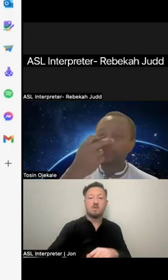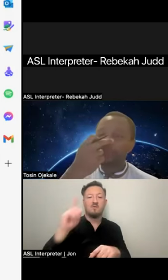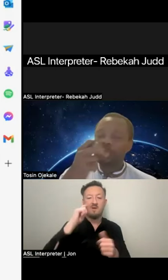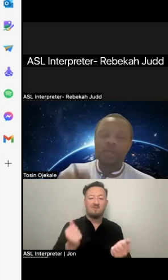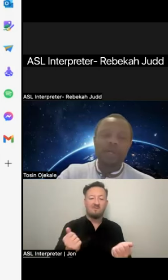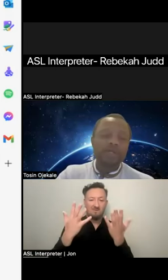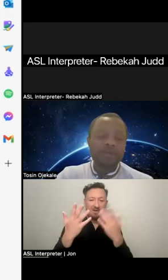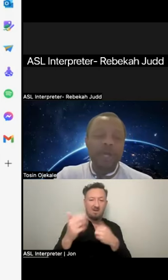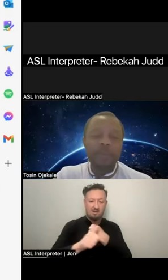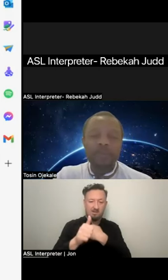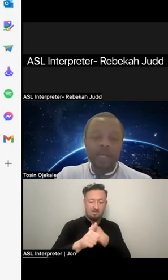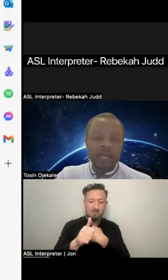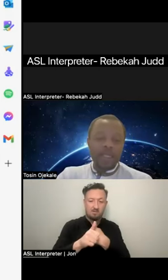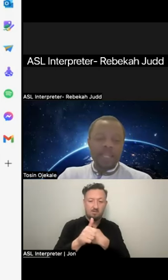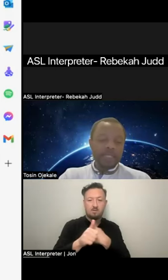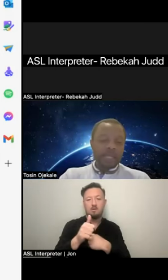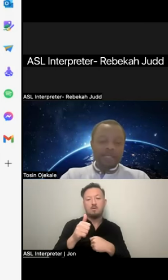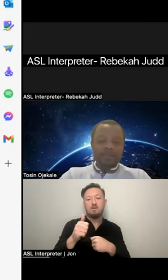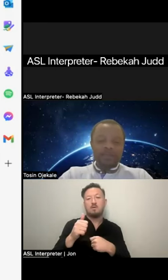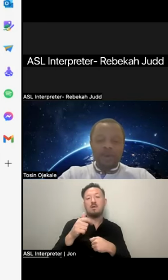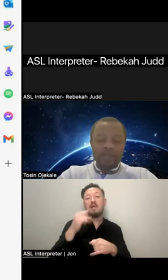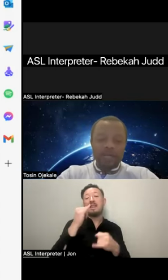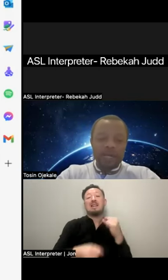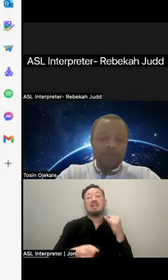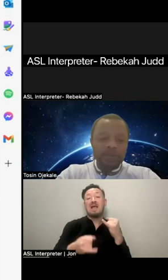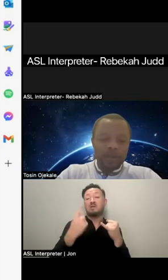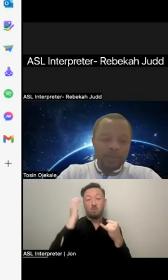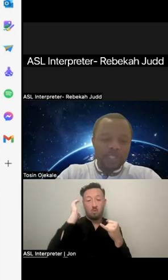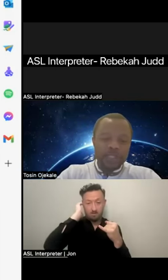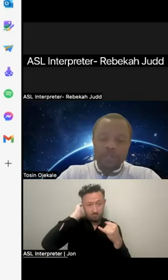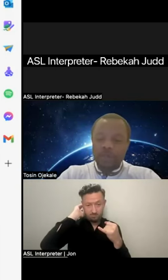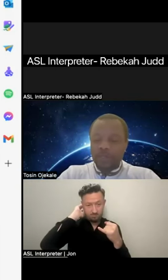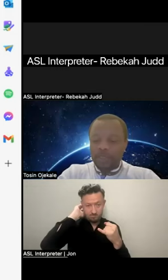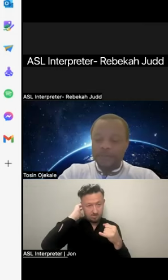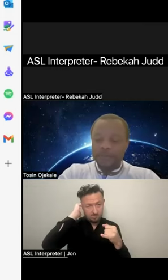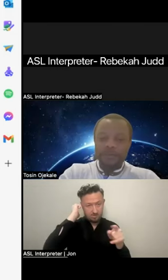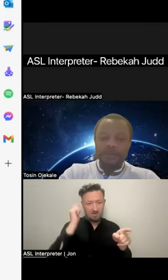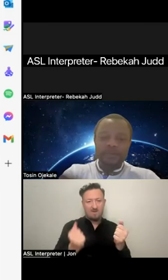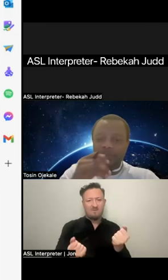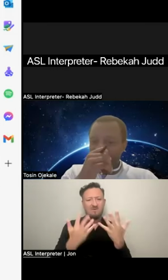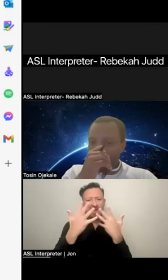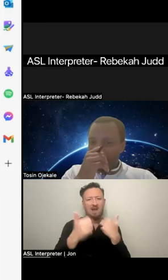hazard to happen. Then the last one, which is the third one,